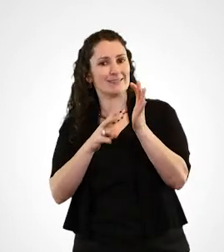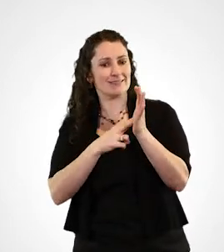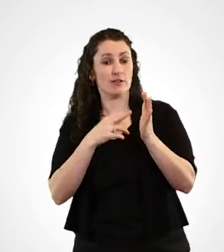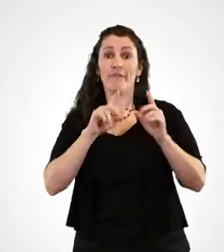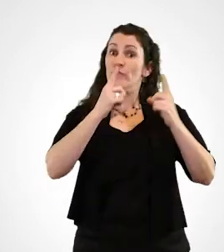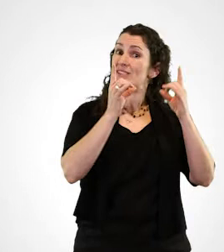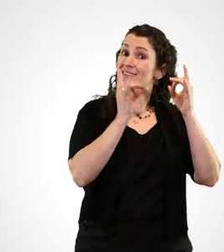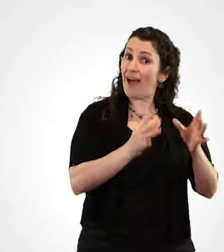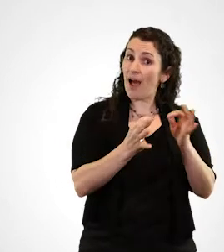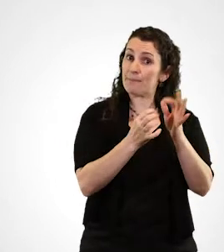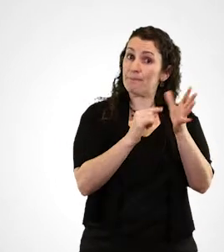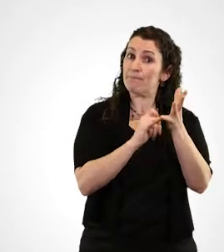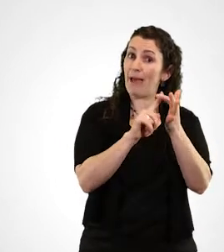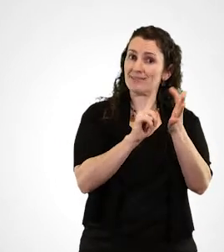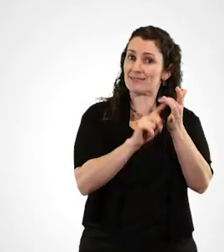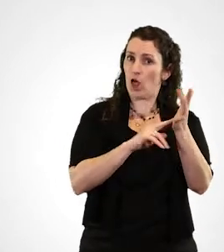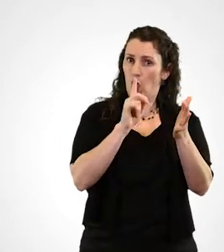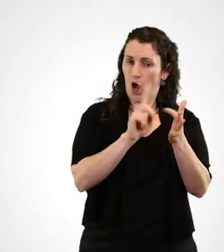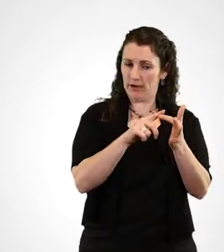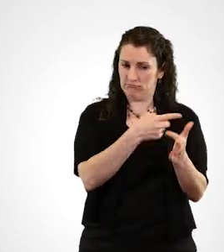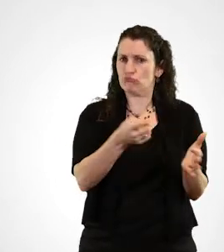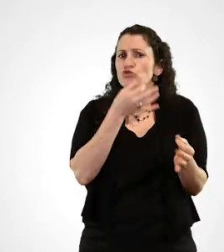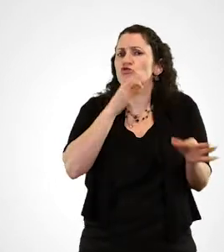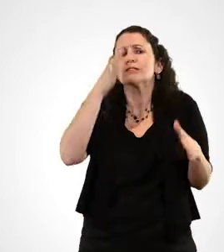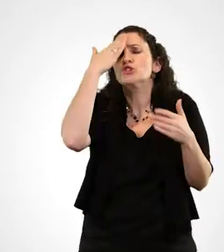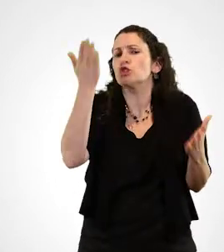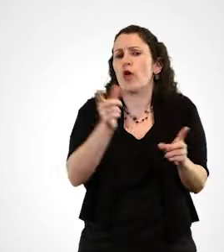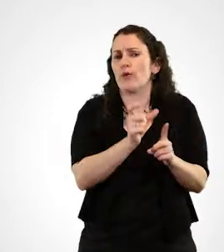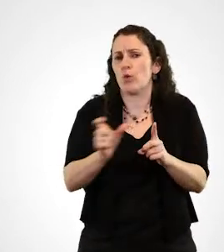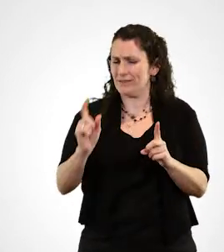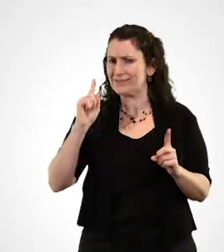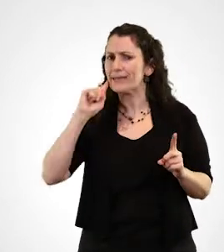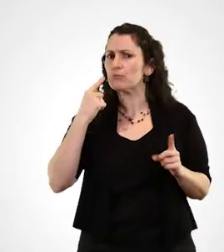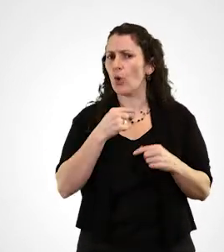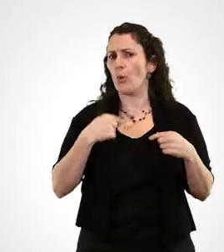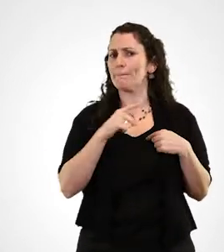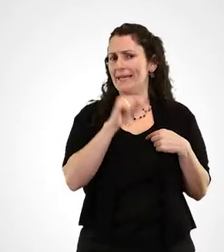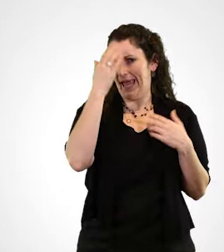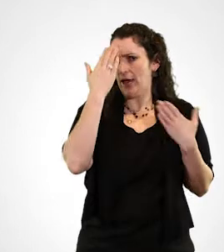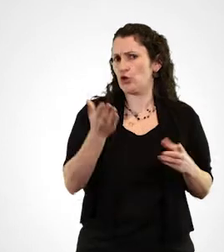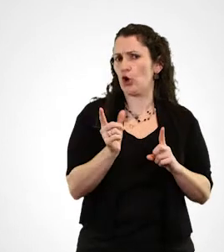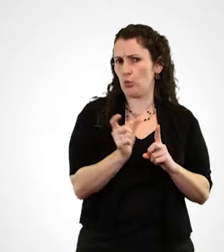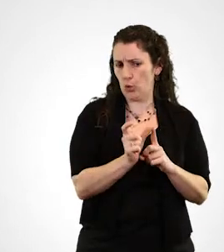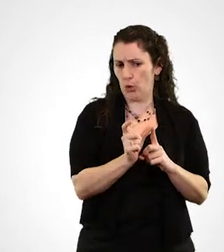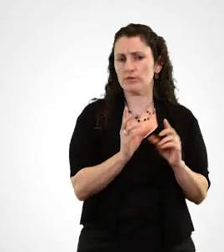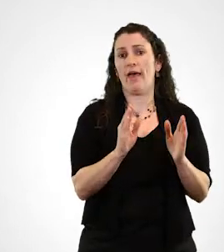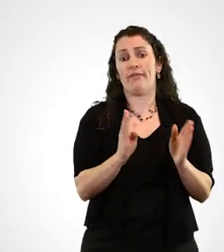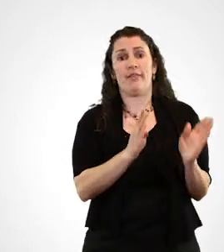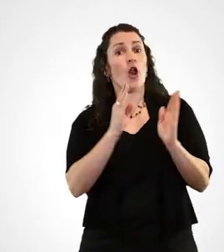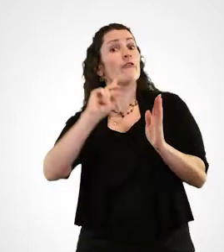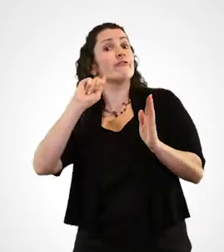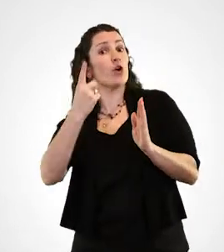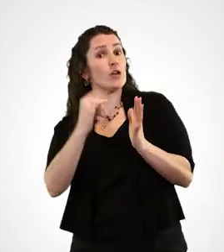the words at baseline, which is not surprising because we chose words that they did not know. And that after the